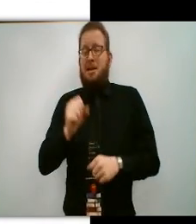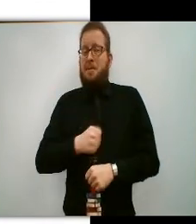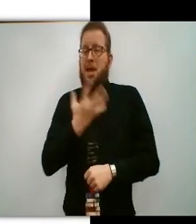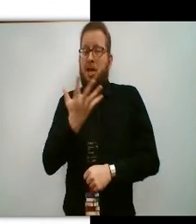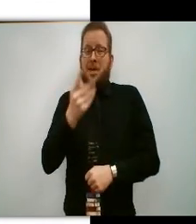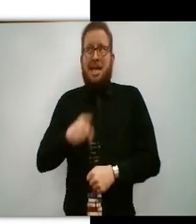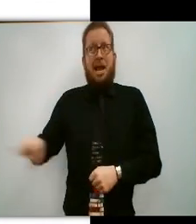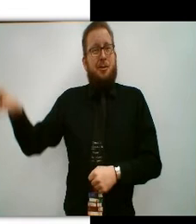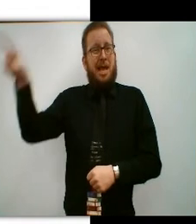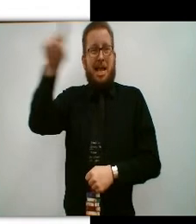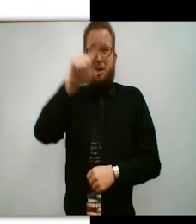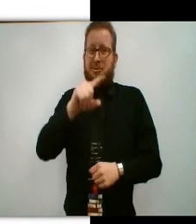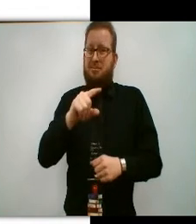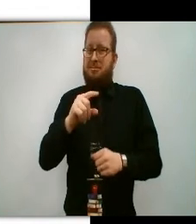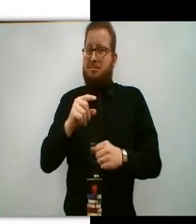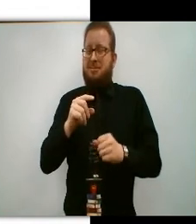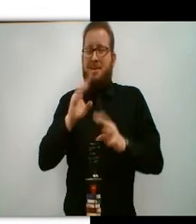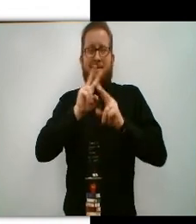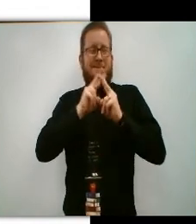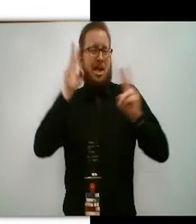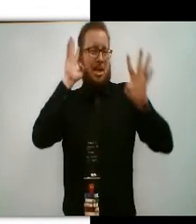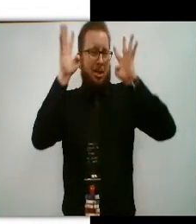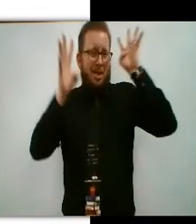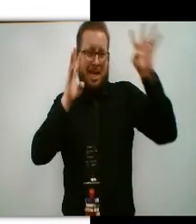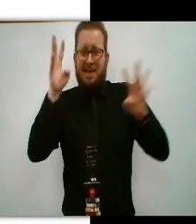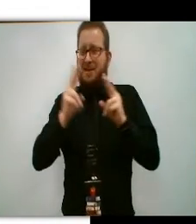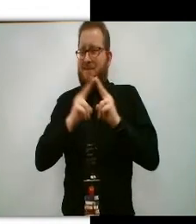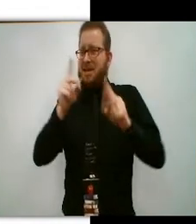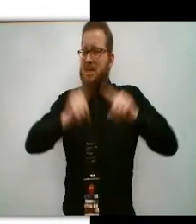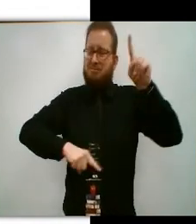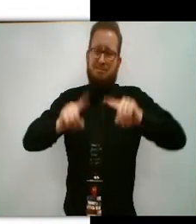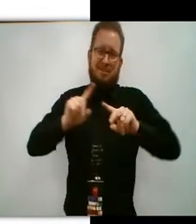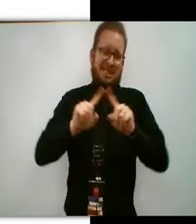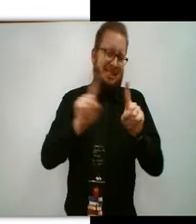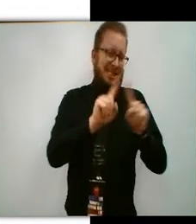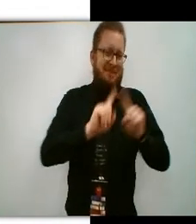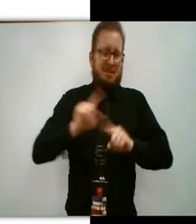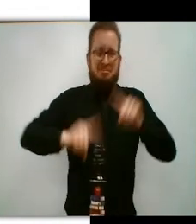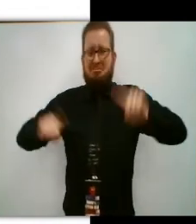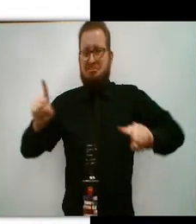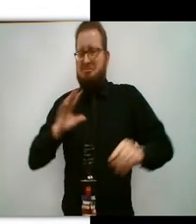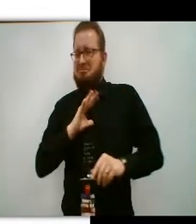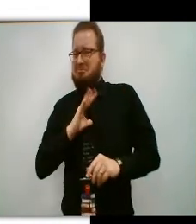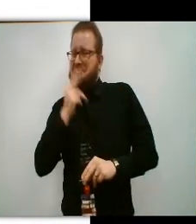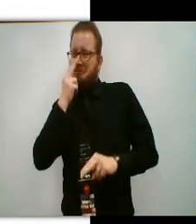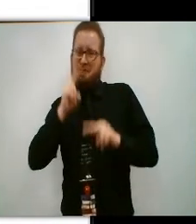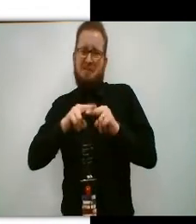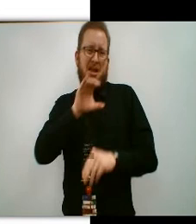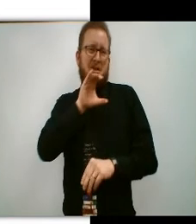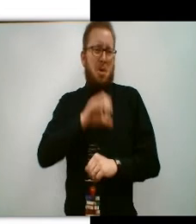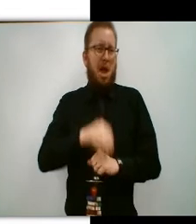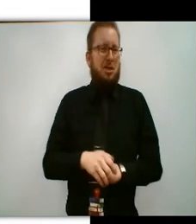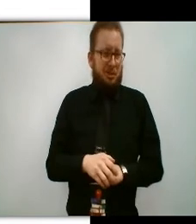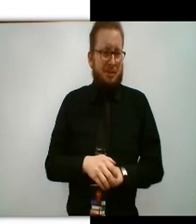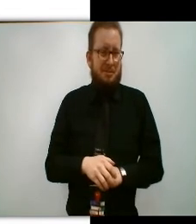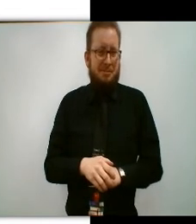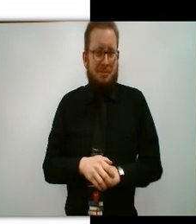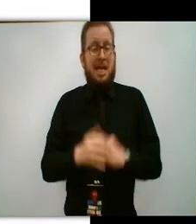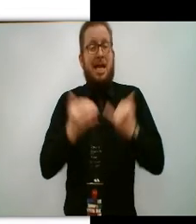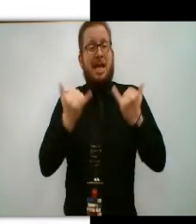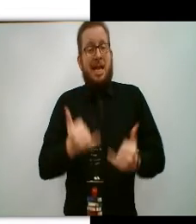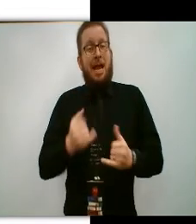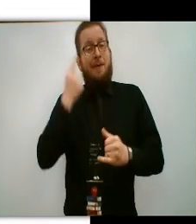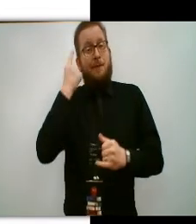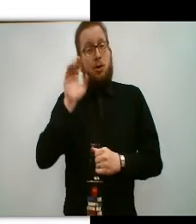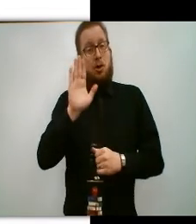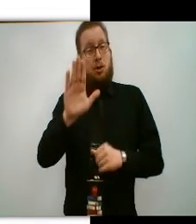You'd be surprised at how many poets are out there, just so creative. They can do things in so many different ways. It's really